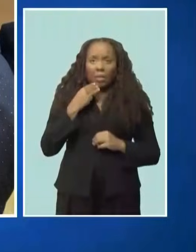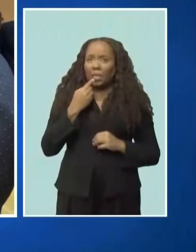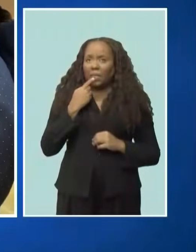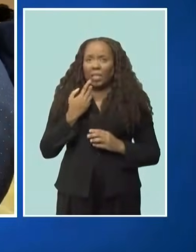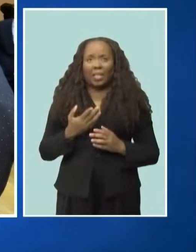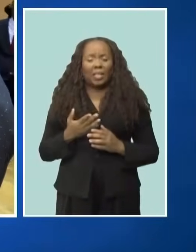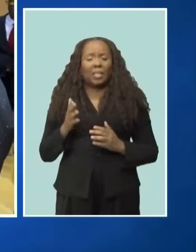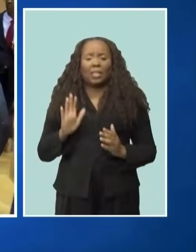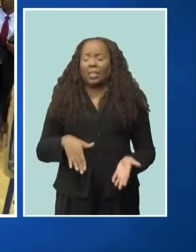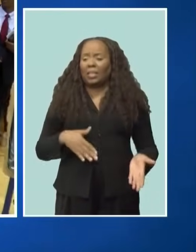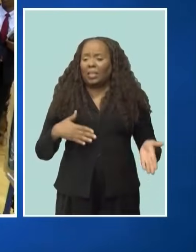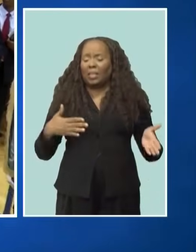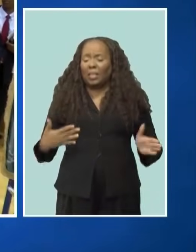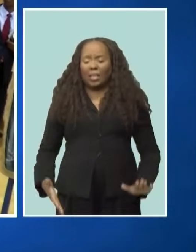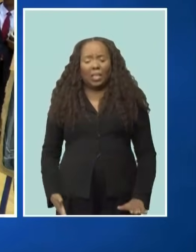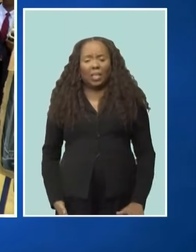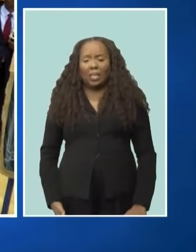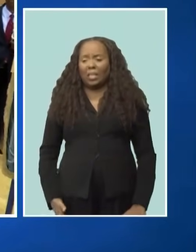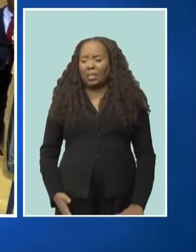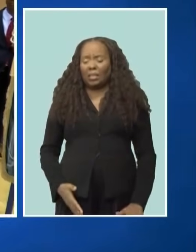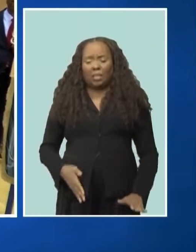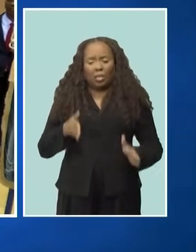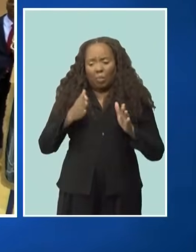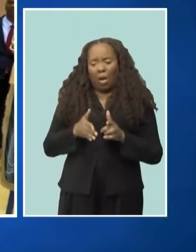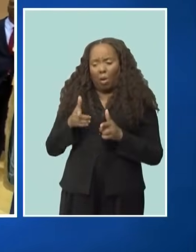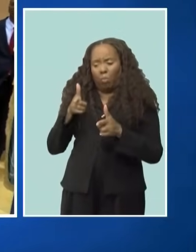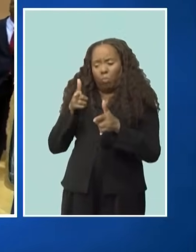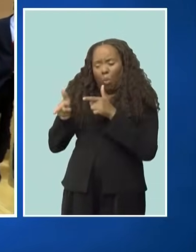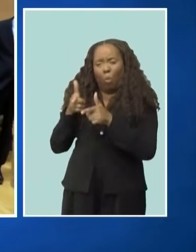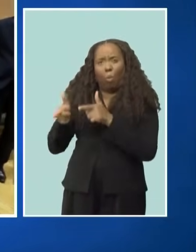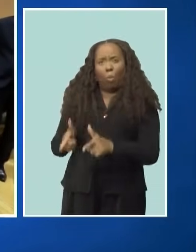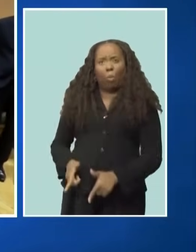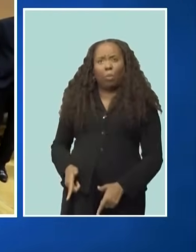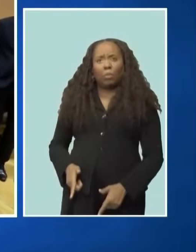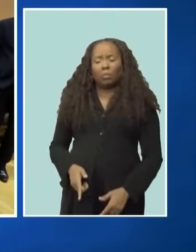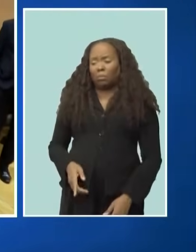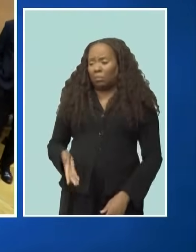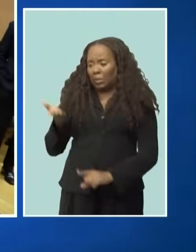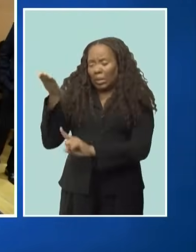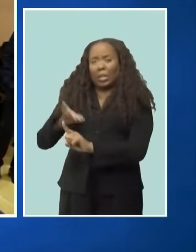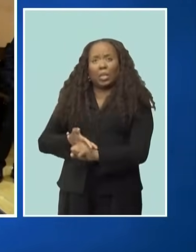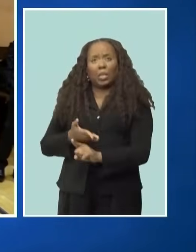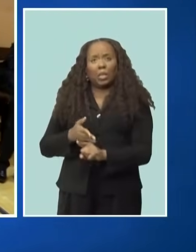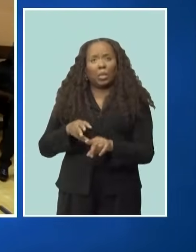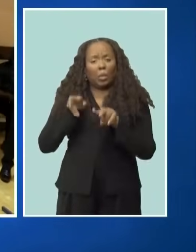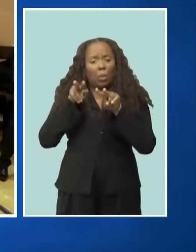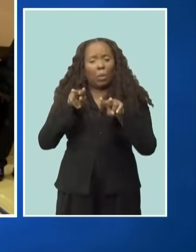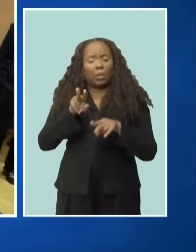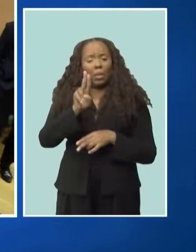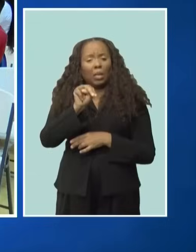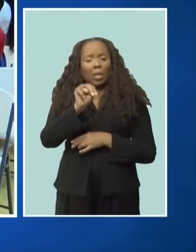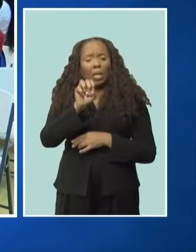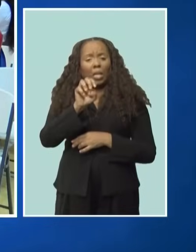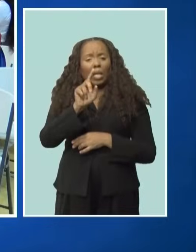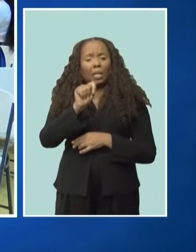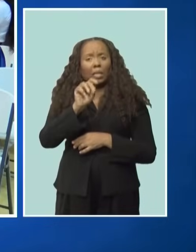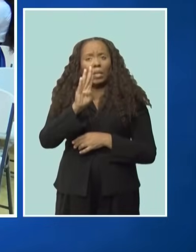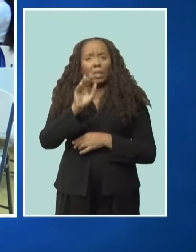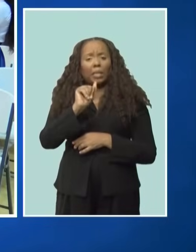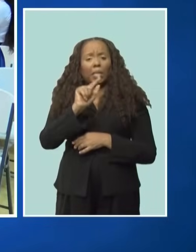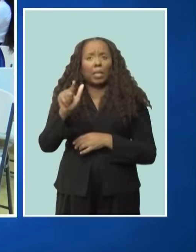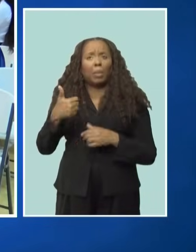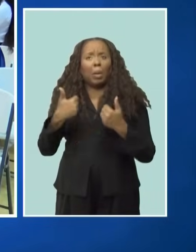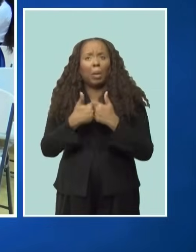from his family after he was shot multiple times while watching a netball game at the Silver Hill Hard Court 3 weeks ago is